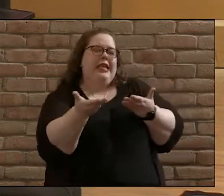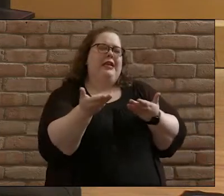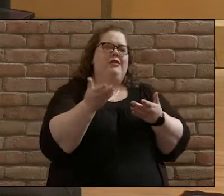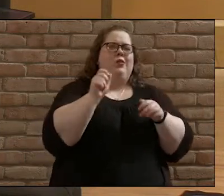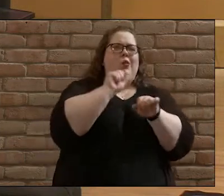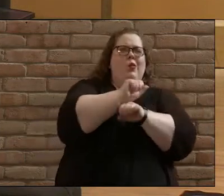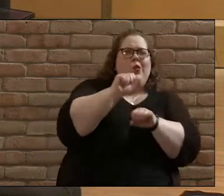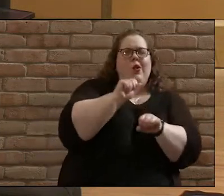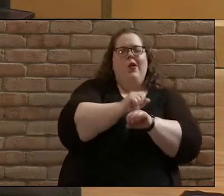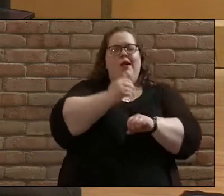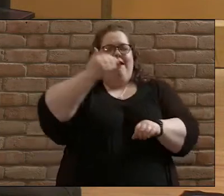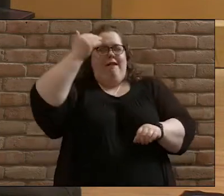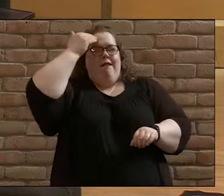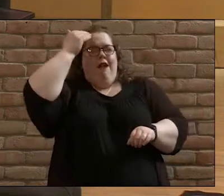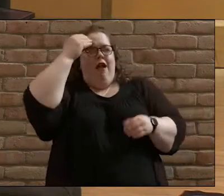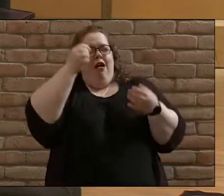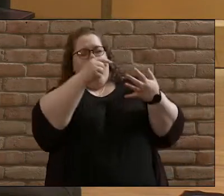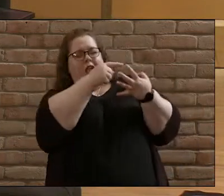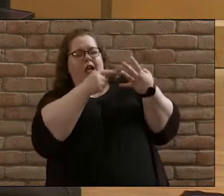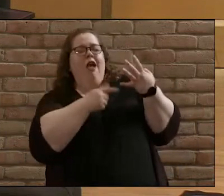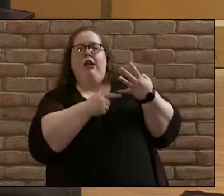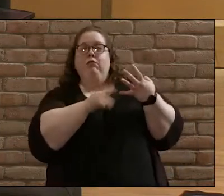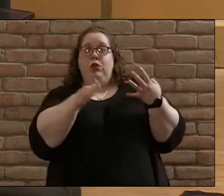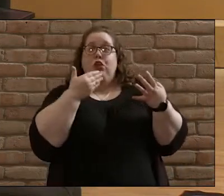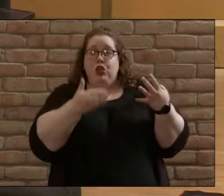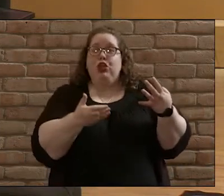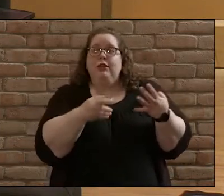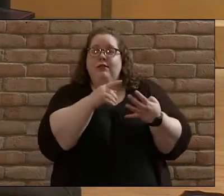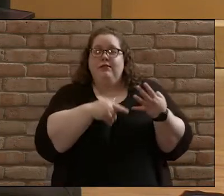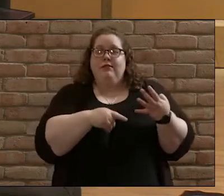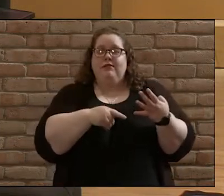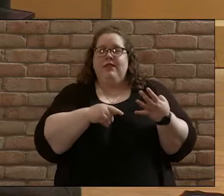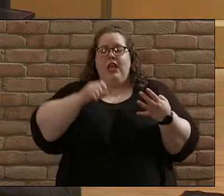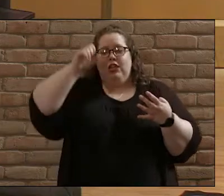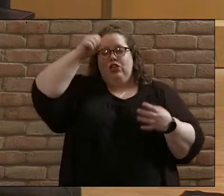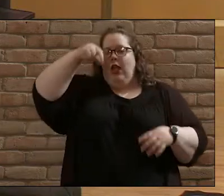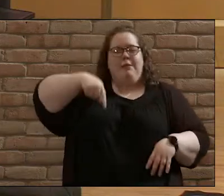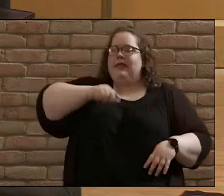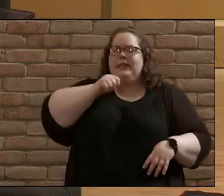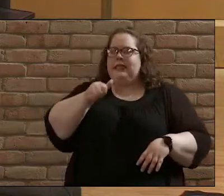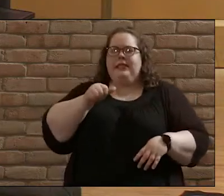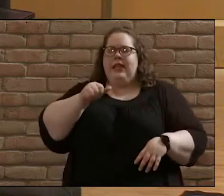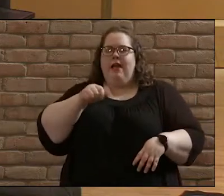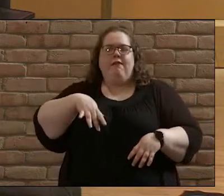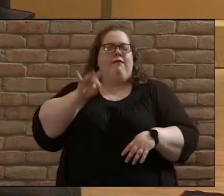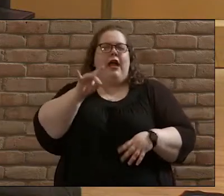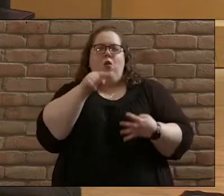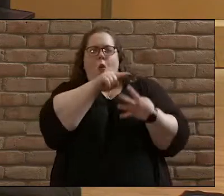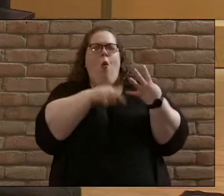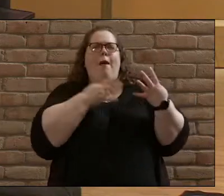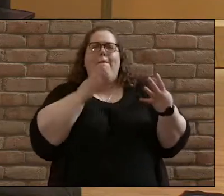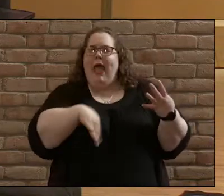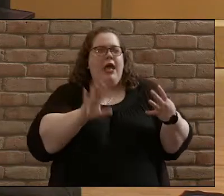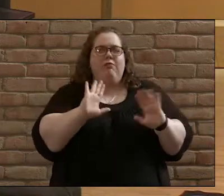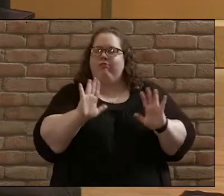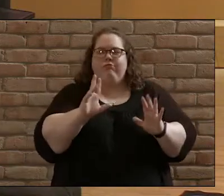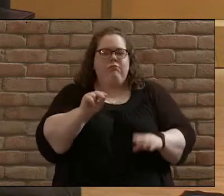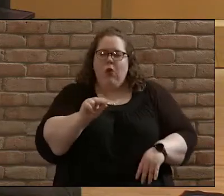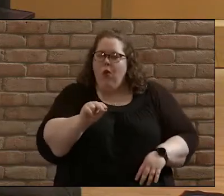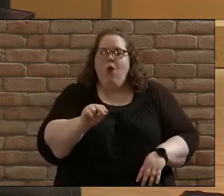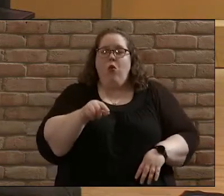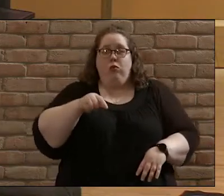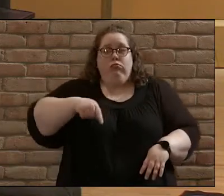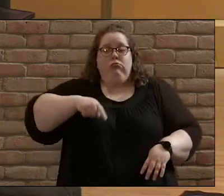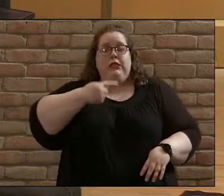and knowledge, those are all good things. Solomon does not conclude that those things are bad. In